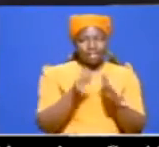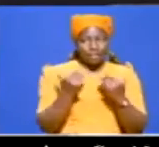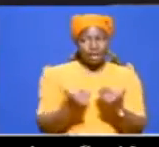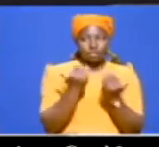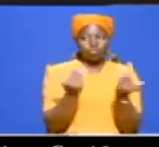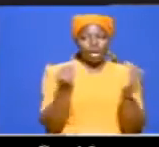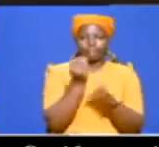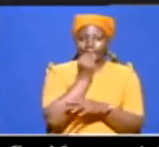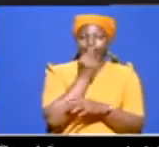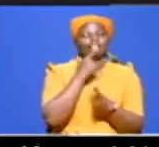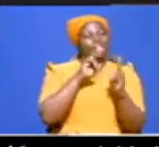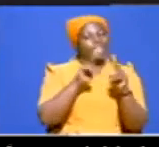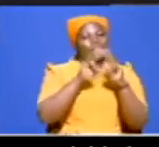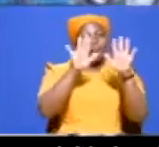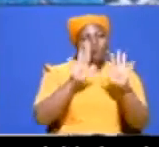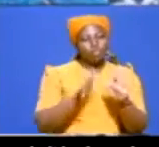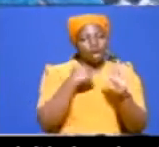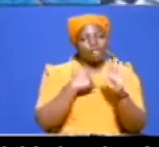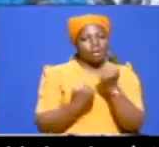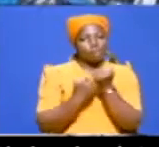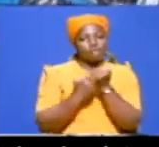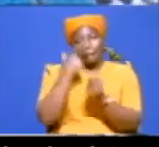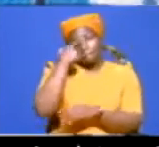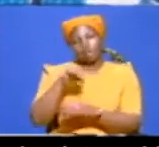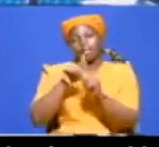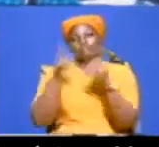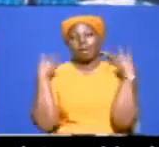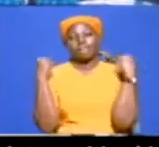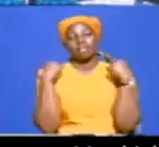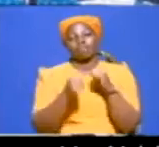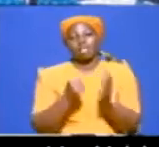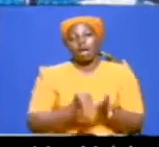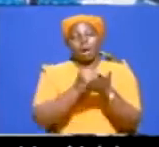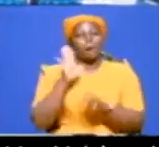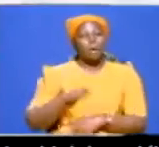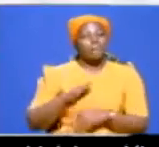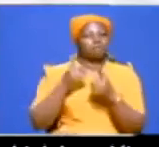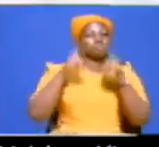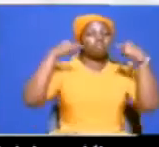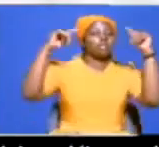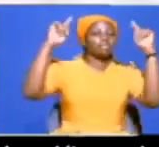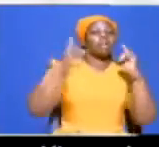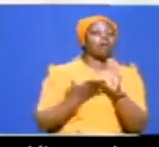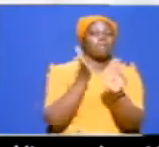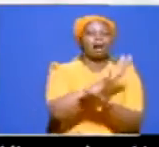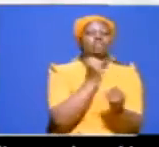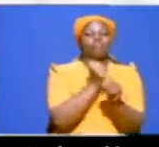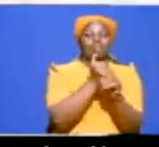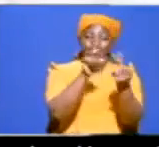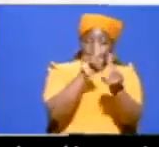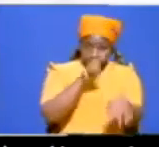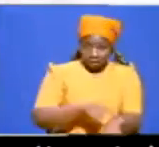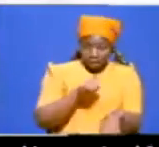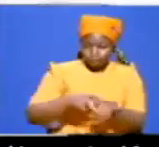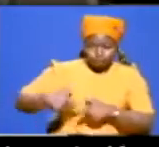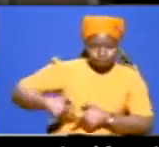the importance of adopting supportive policies and practices that enable women to successfully return to work while at the same time breastfeed